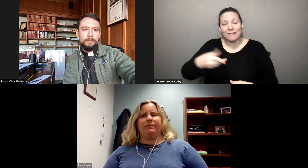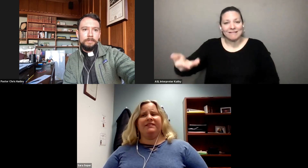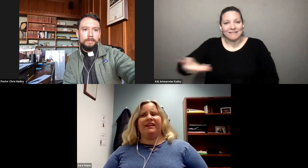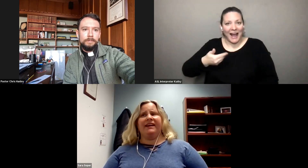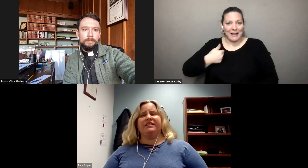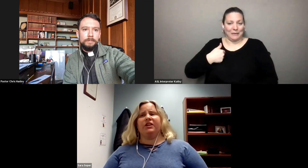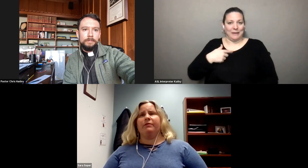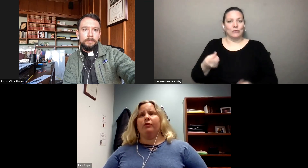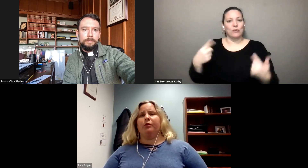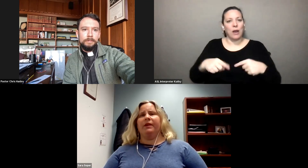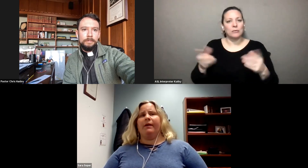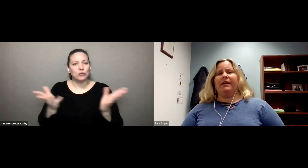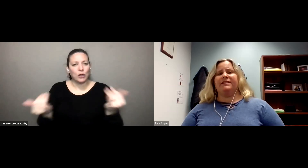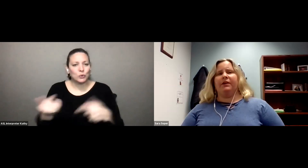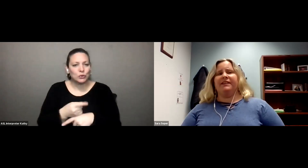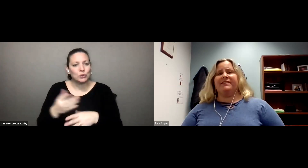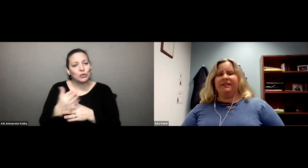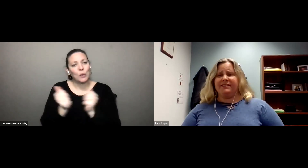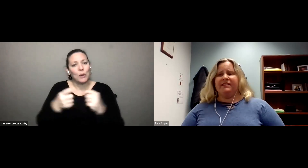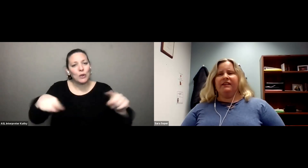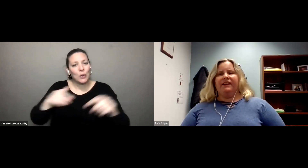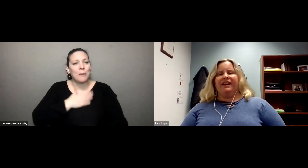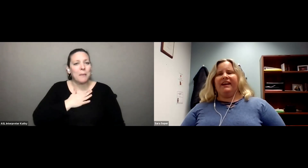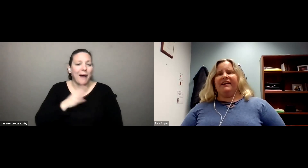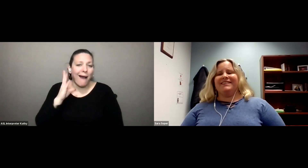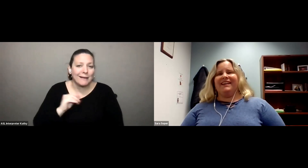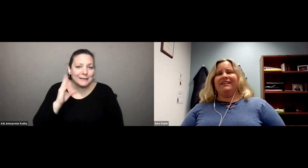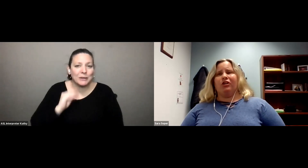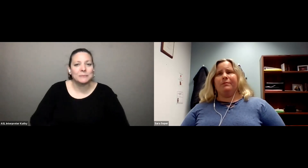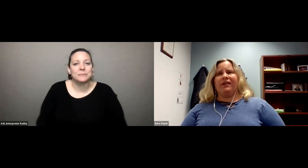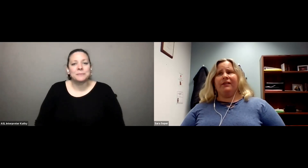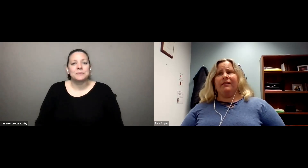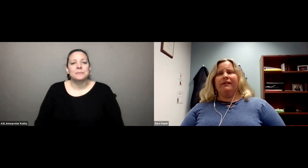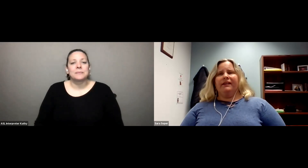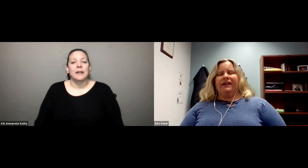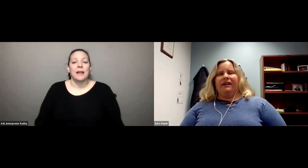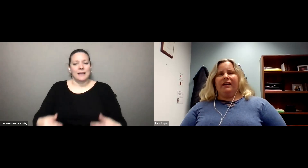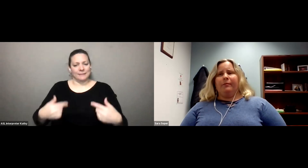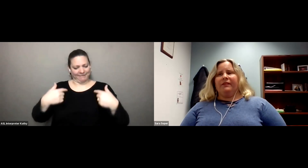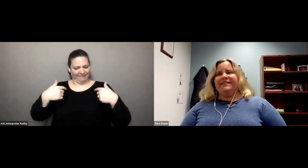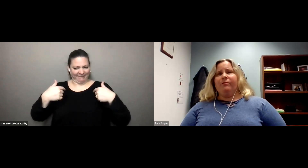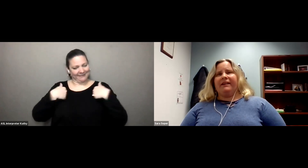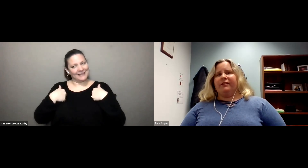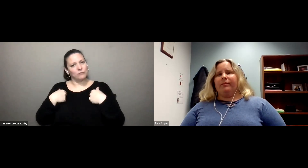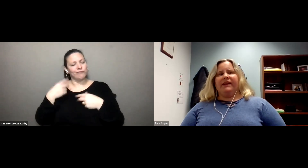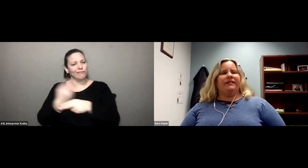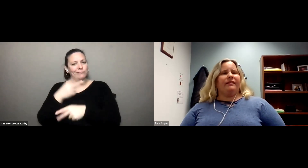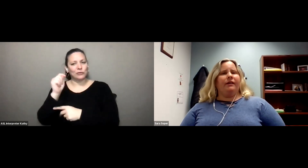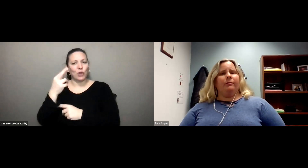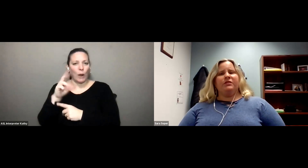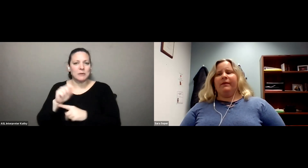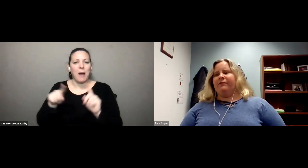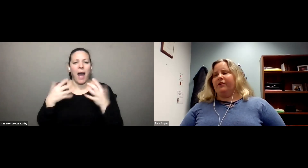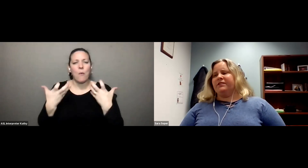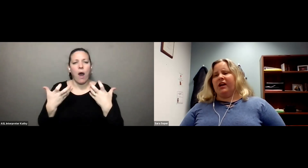to speak today and share with you a little bit about my experiences as a tarps rider um let's go back a little bit